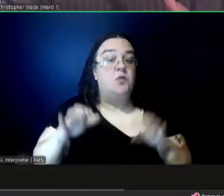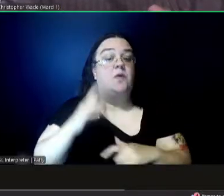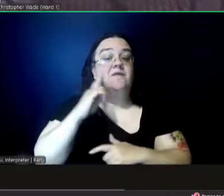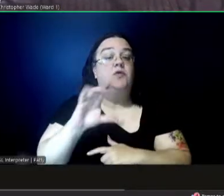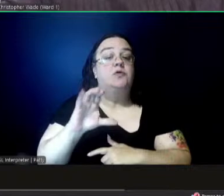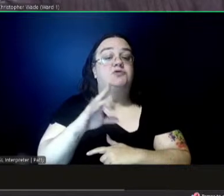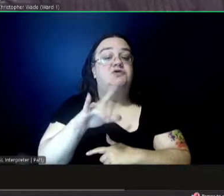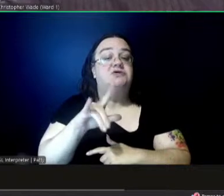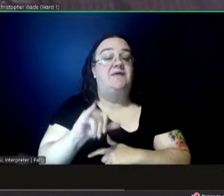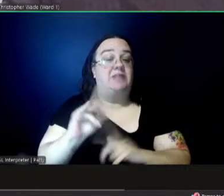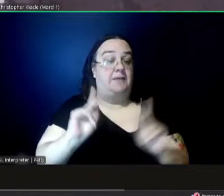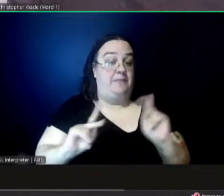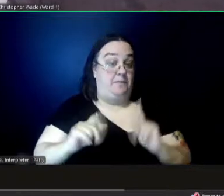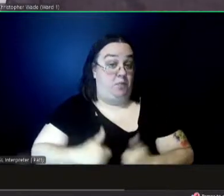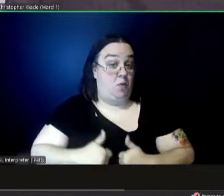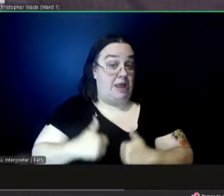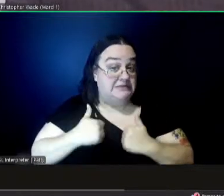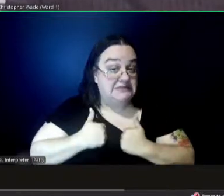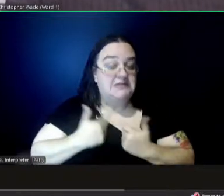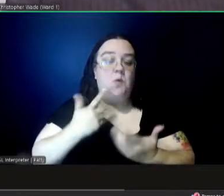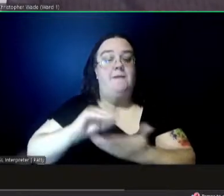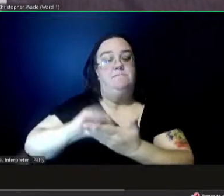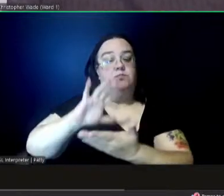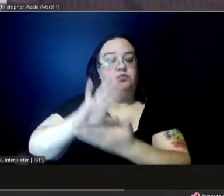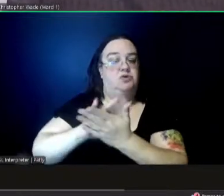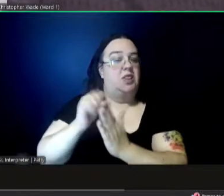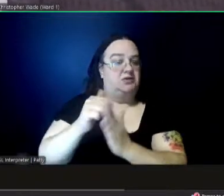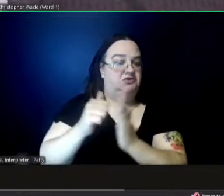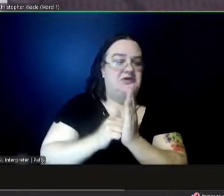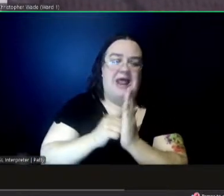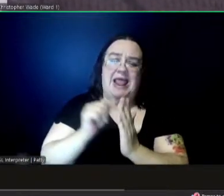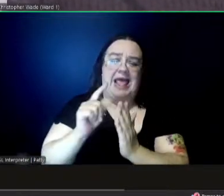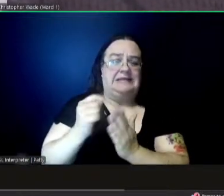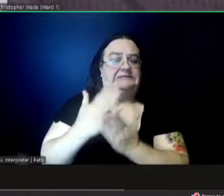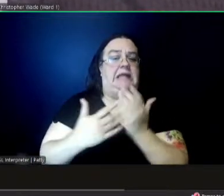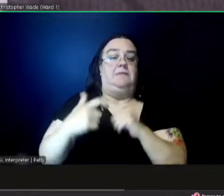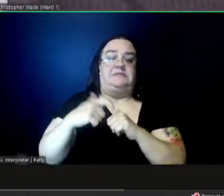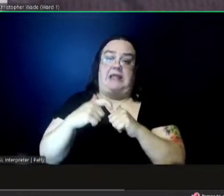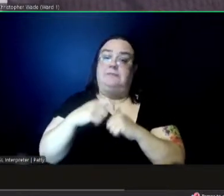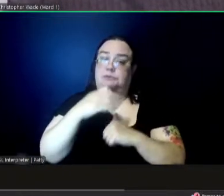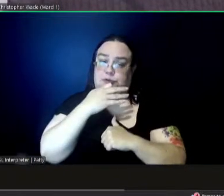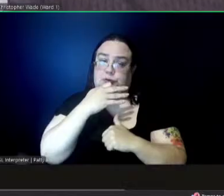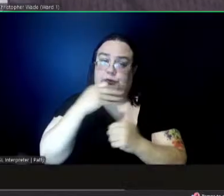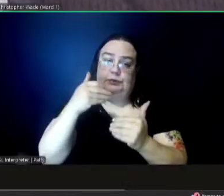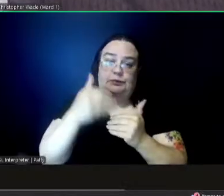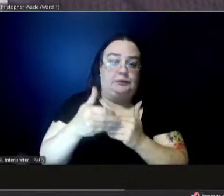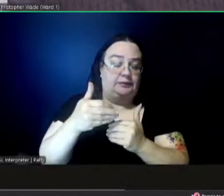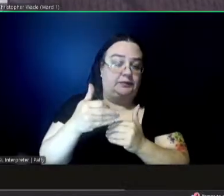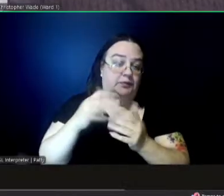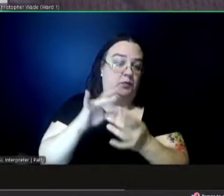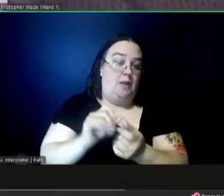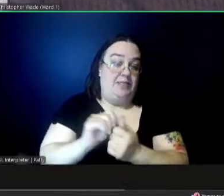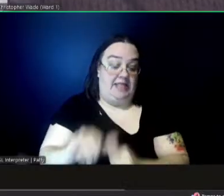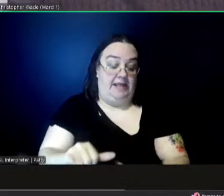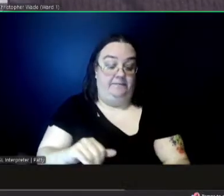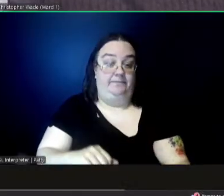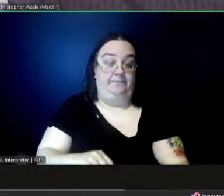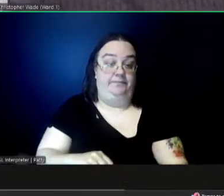residents. Put that on the agenda at some time in the immediate near future regarding that.